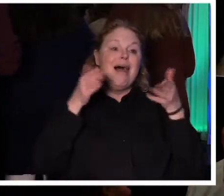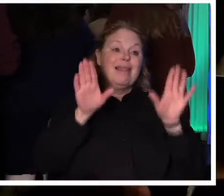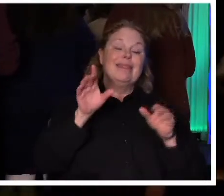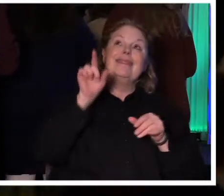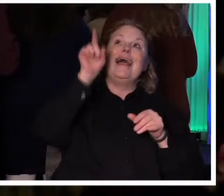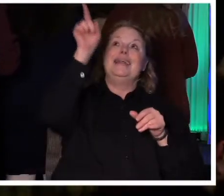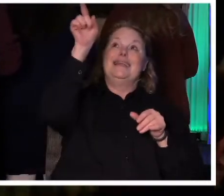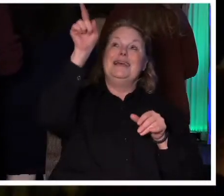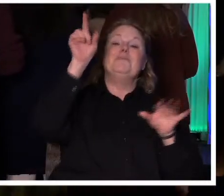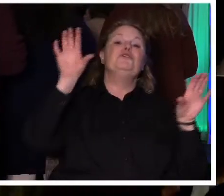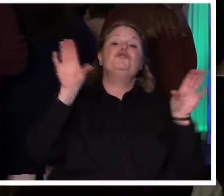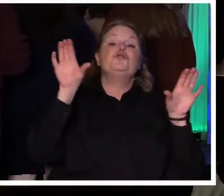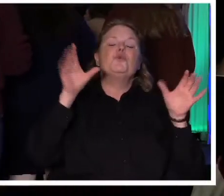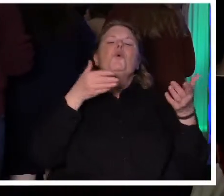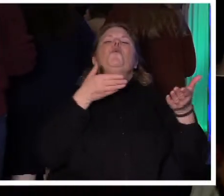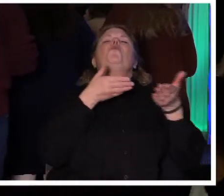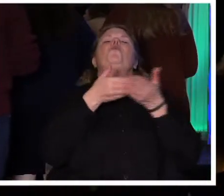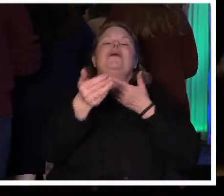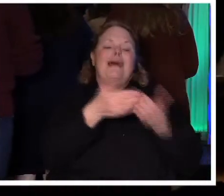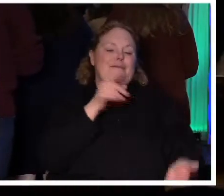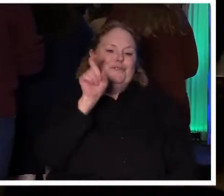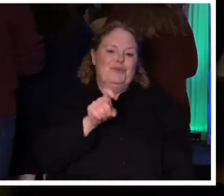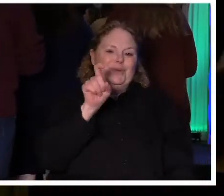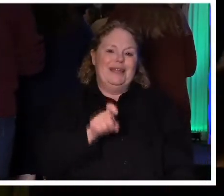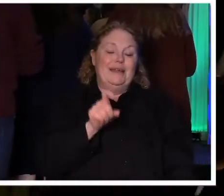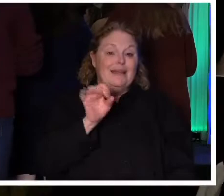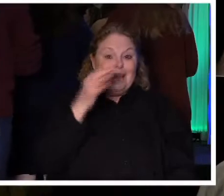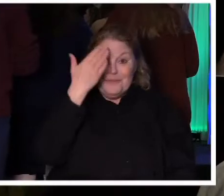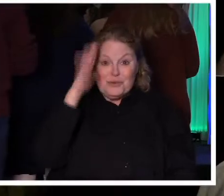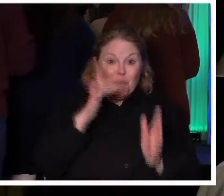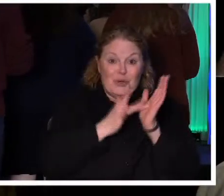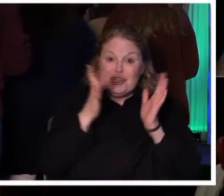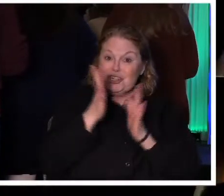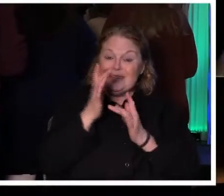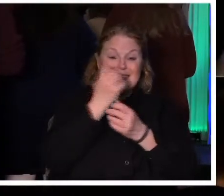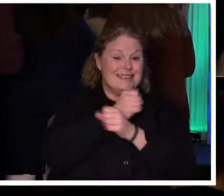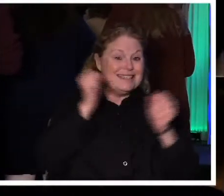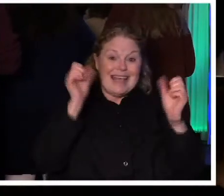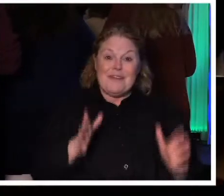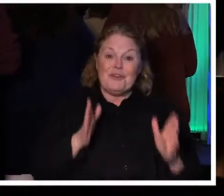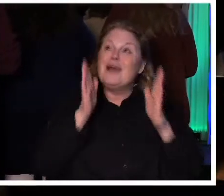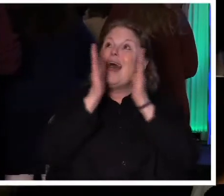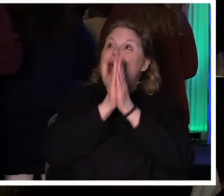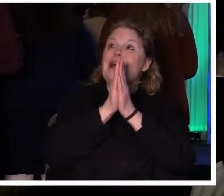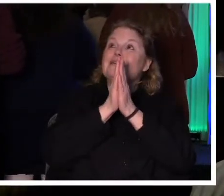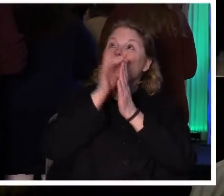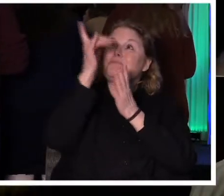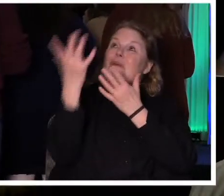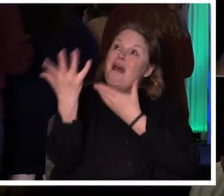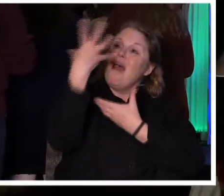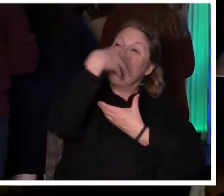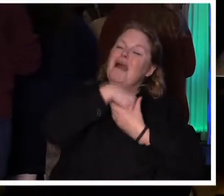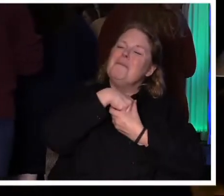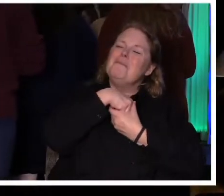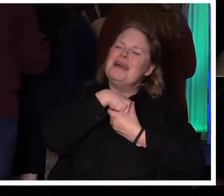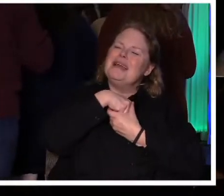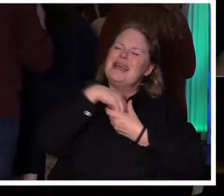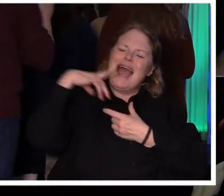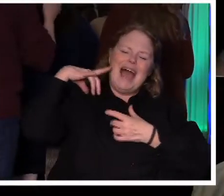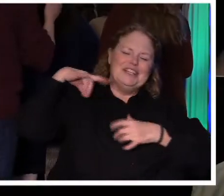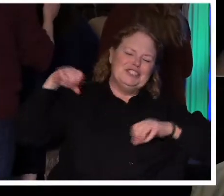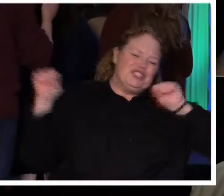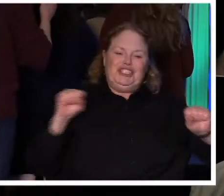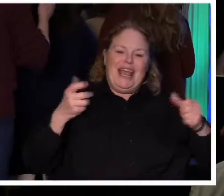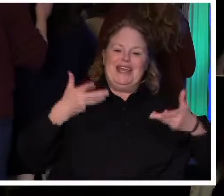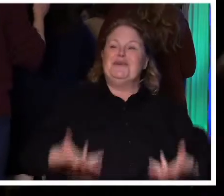in your life. If you don't know Him as Savior, simply ask Him, Lord, would you come in and shake me as your